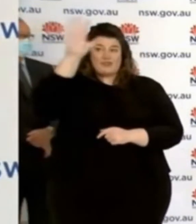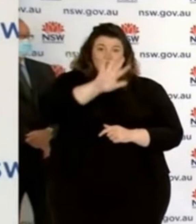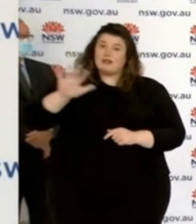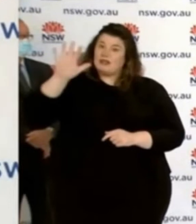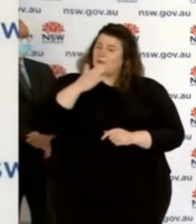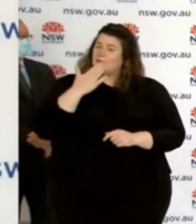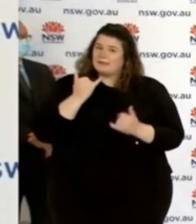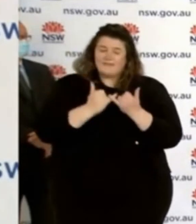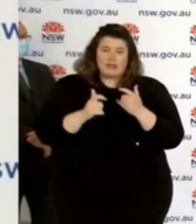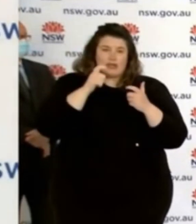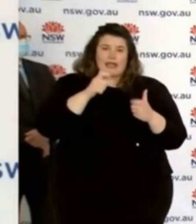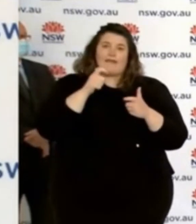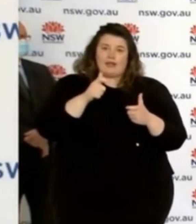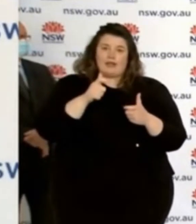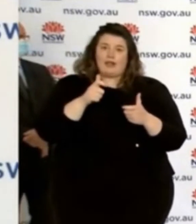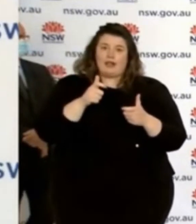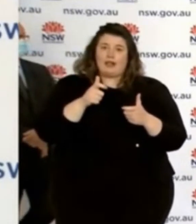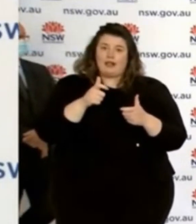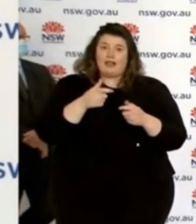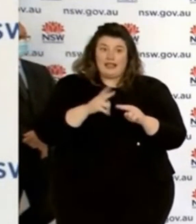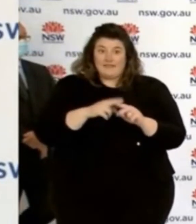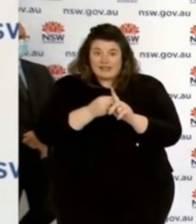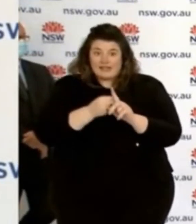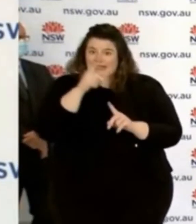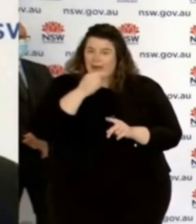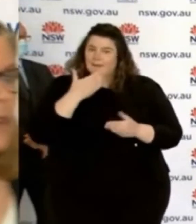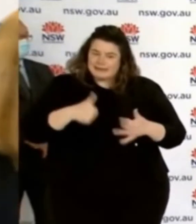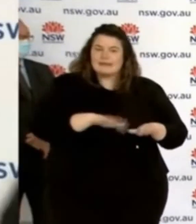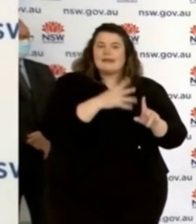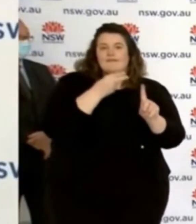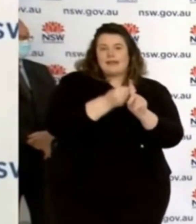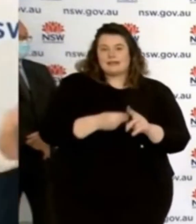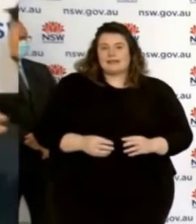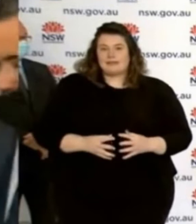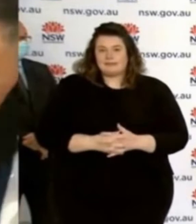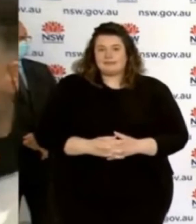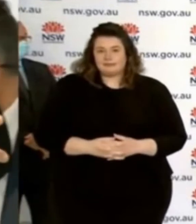please be very vigilant and also take up any opportunity to get vaccinated. Thank you.